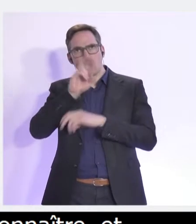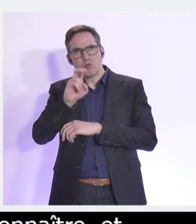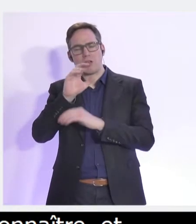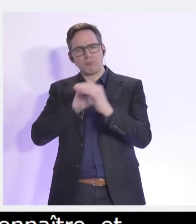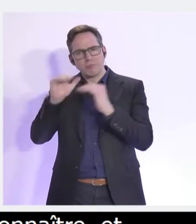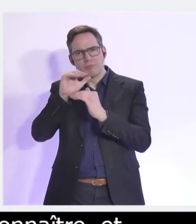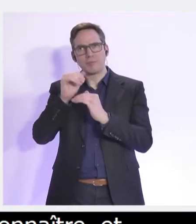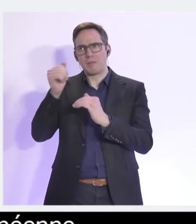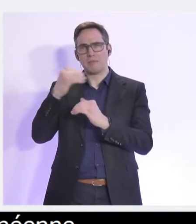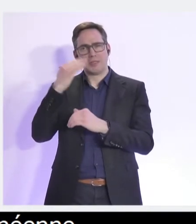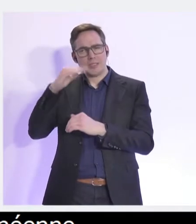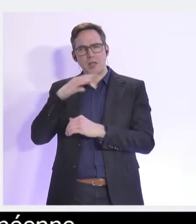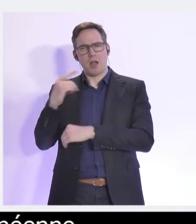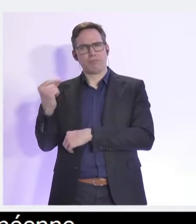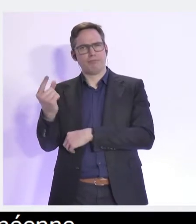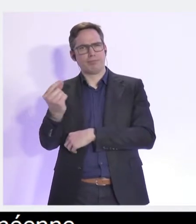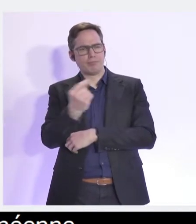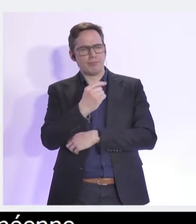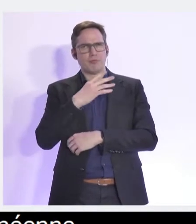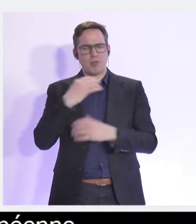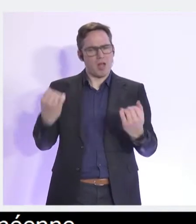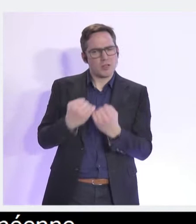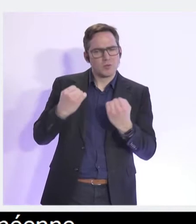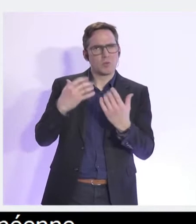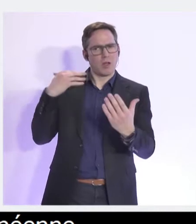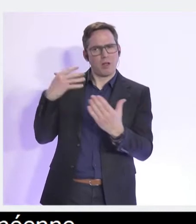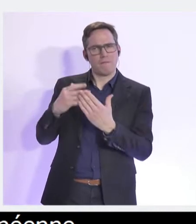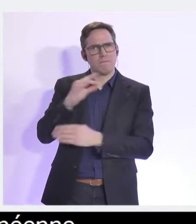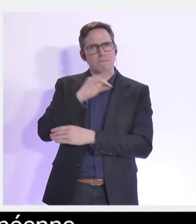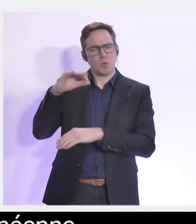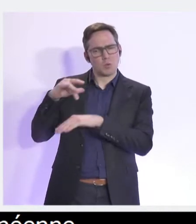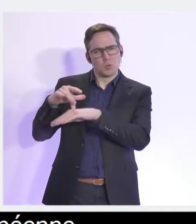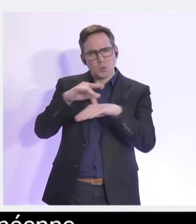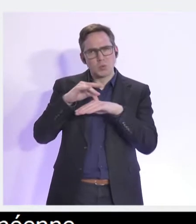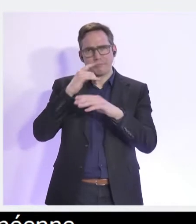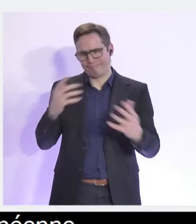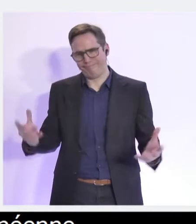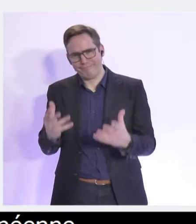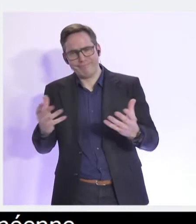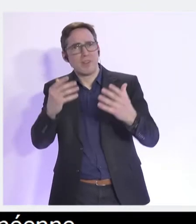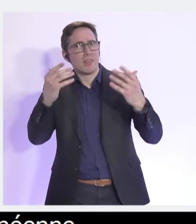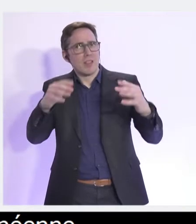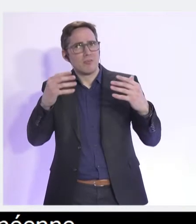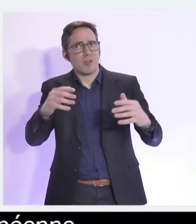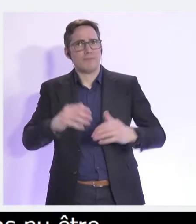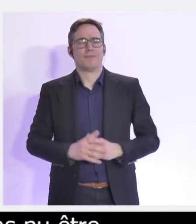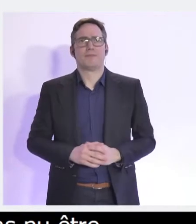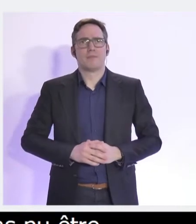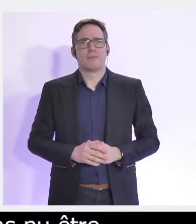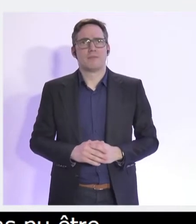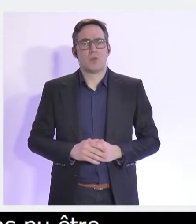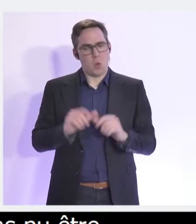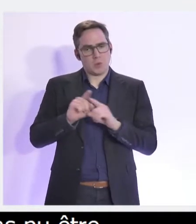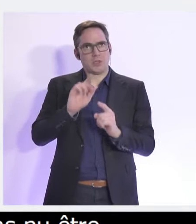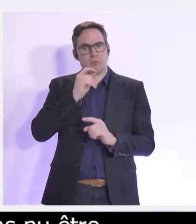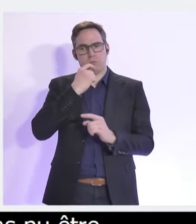So she talked about the cooperation that already exists, the action that France is taking. And above all, we